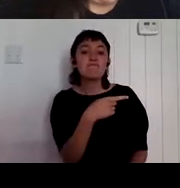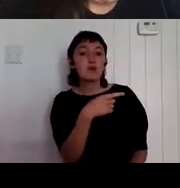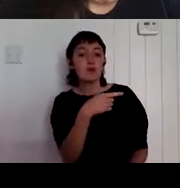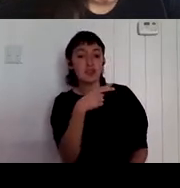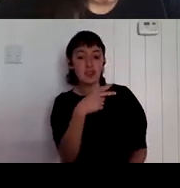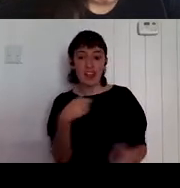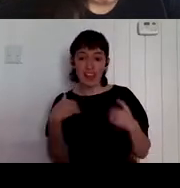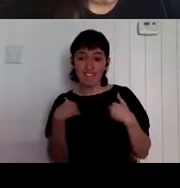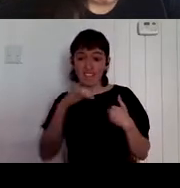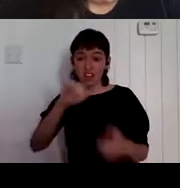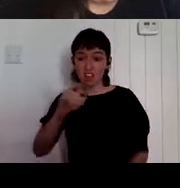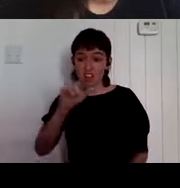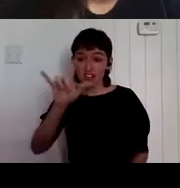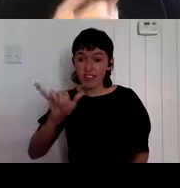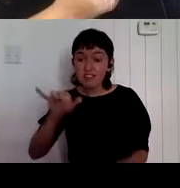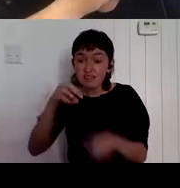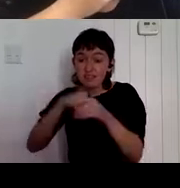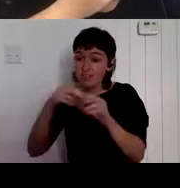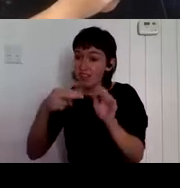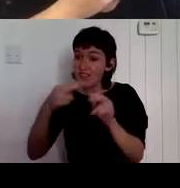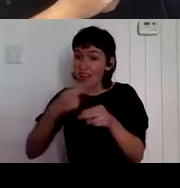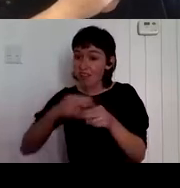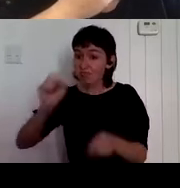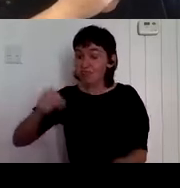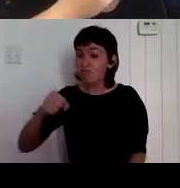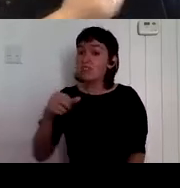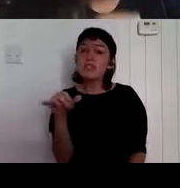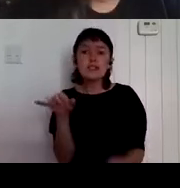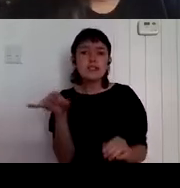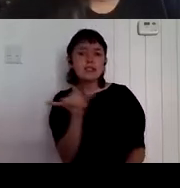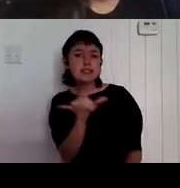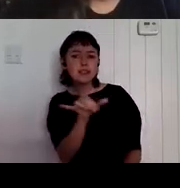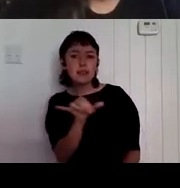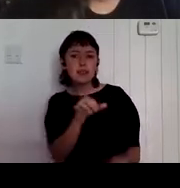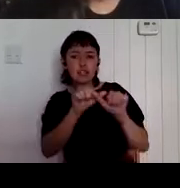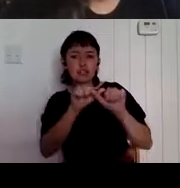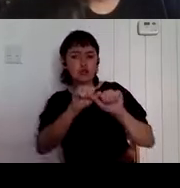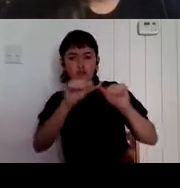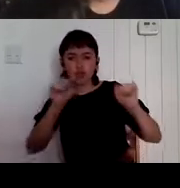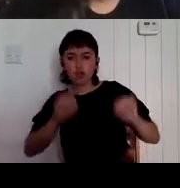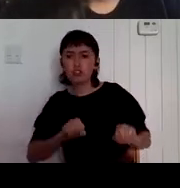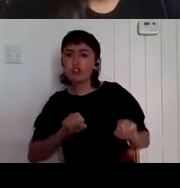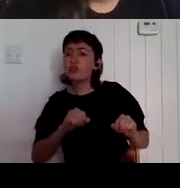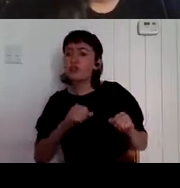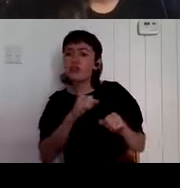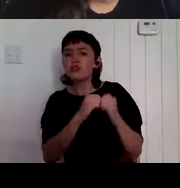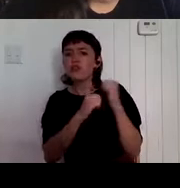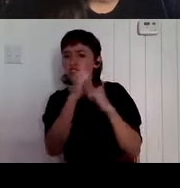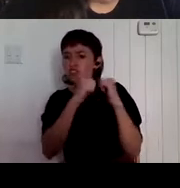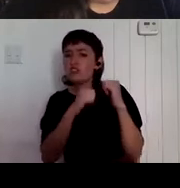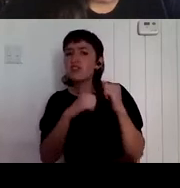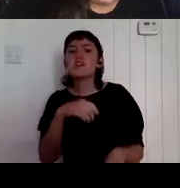jelly in their name and have lots of structures that are kind of similar to jellyfish, like being jelly-like or gelatinous and have a mesaglia,